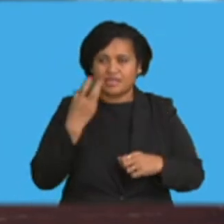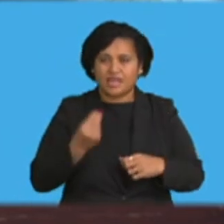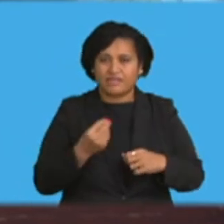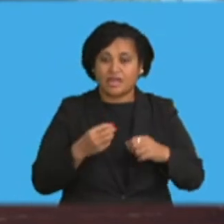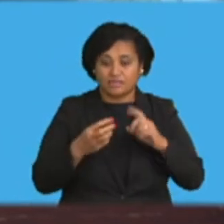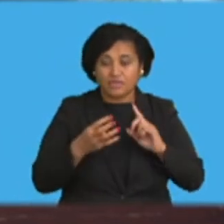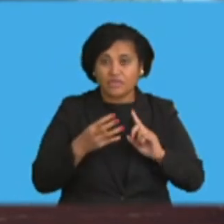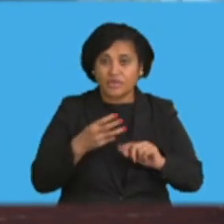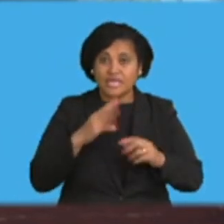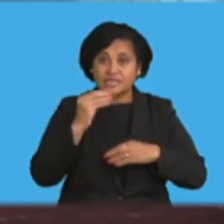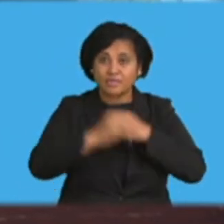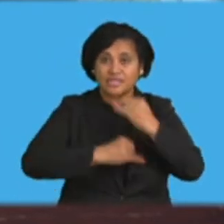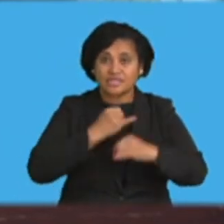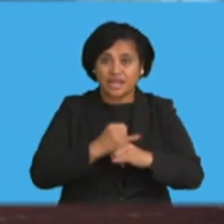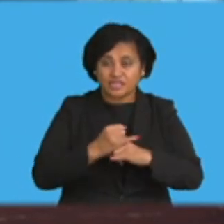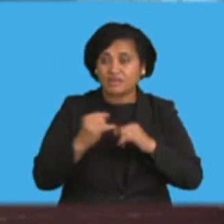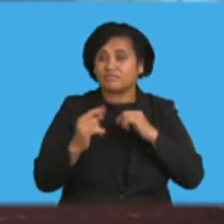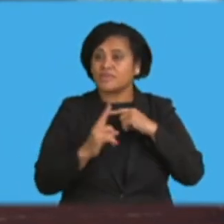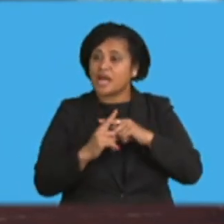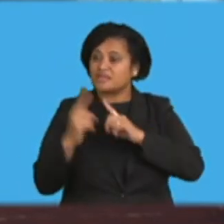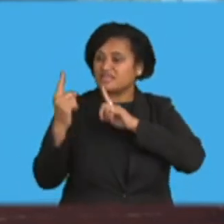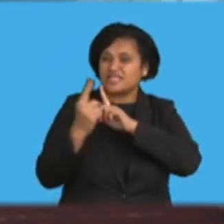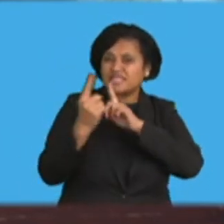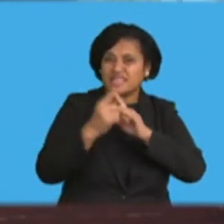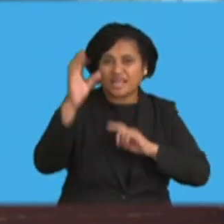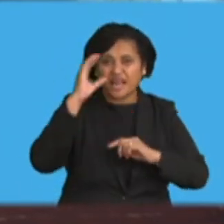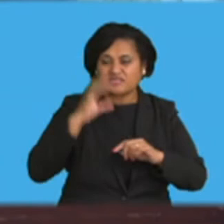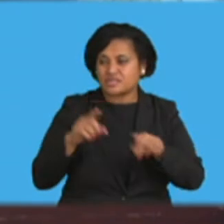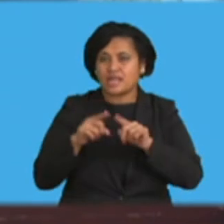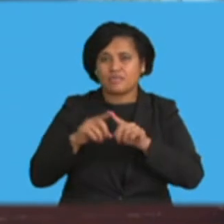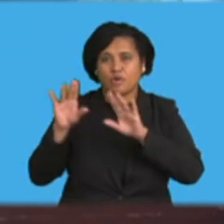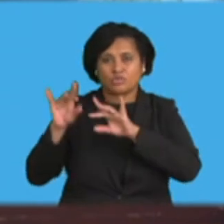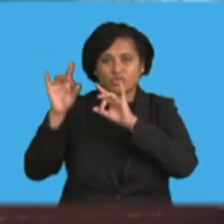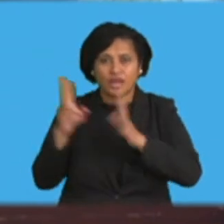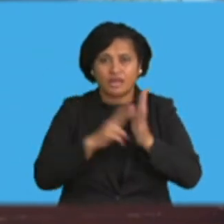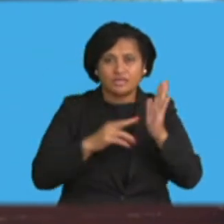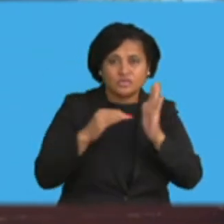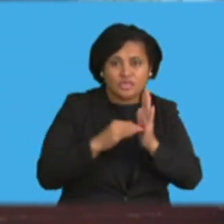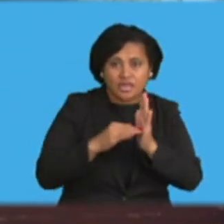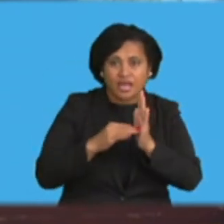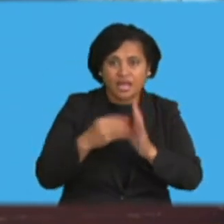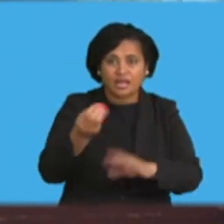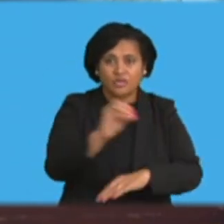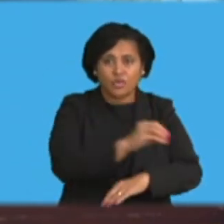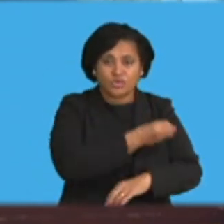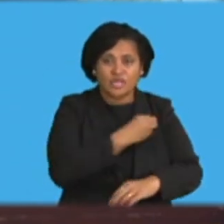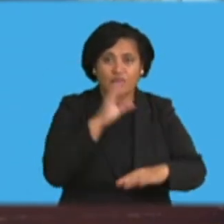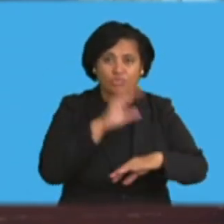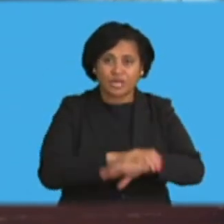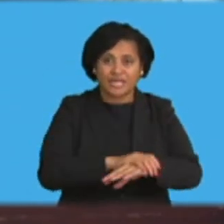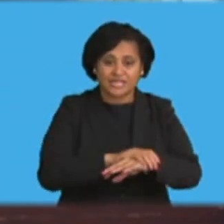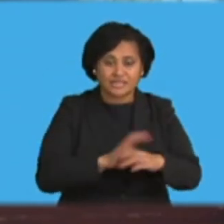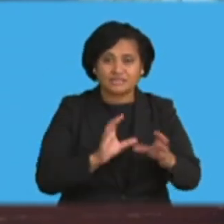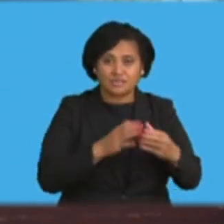international, including some of our nearby countries like Australia, New Zealand, and Oceania, police agencies